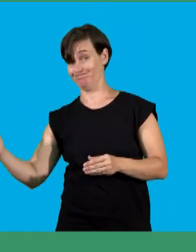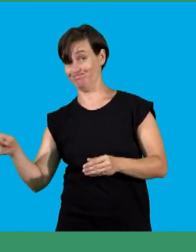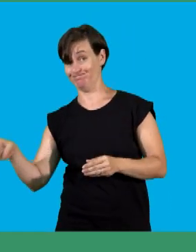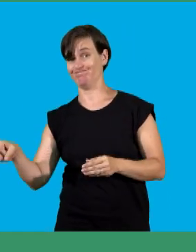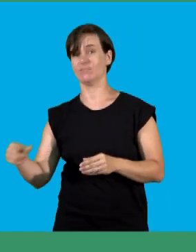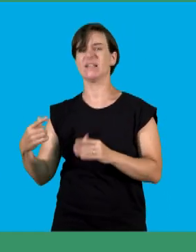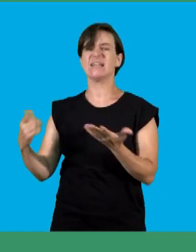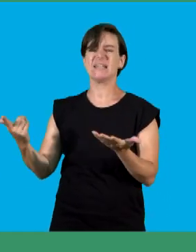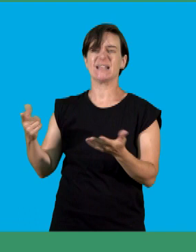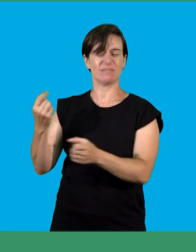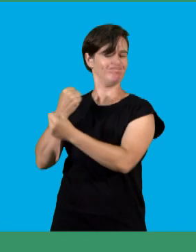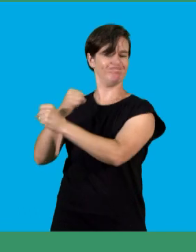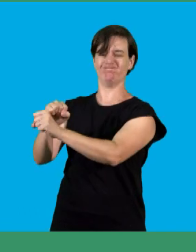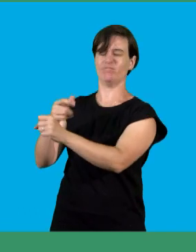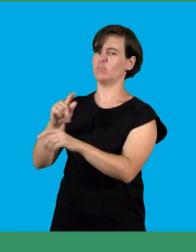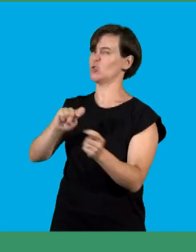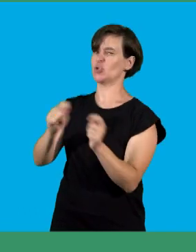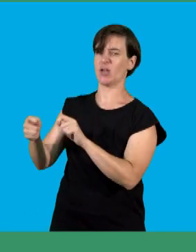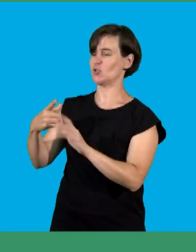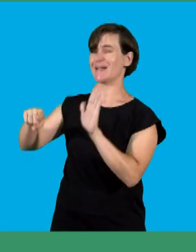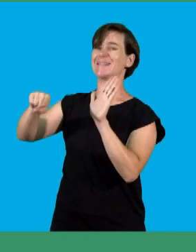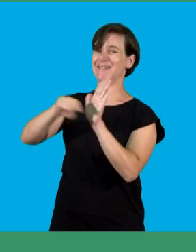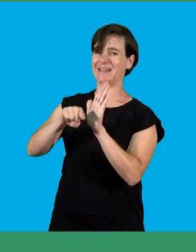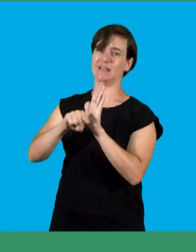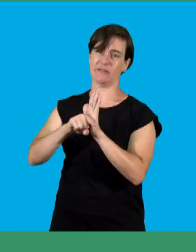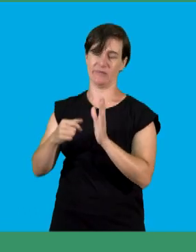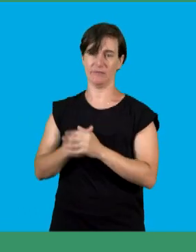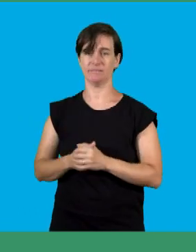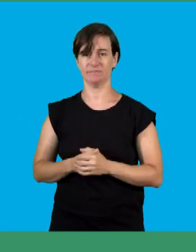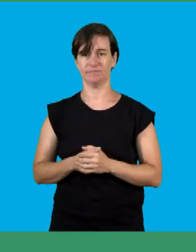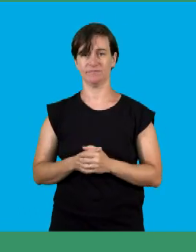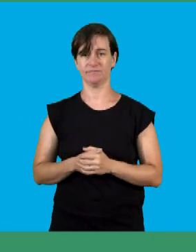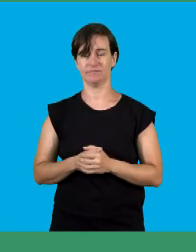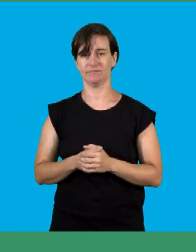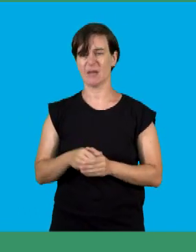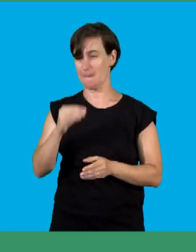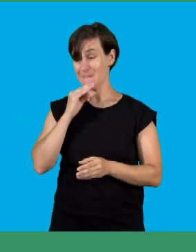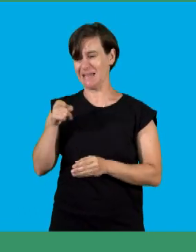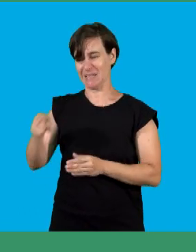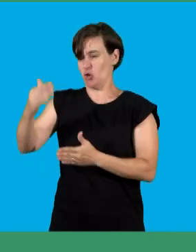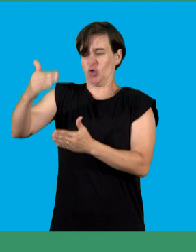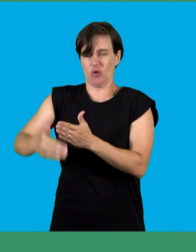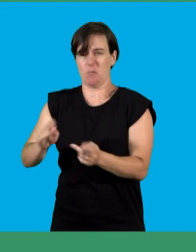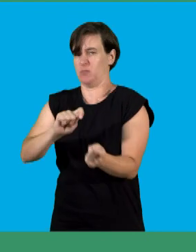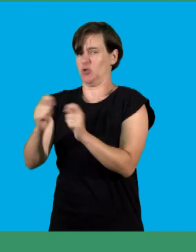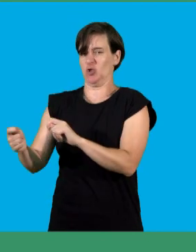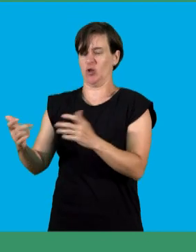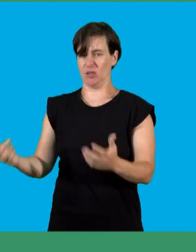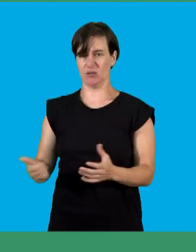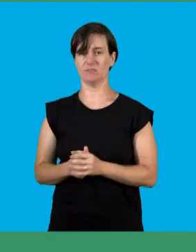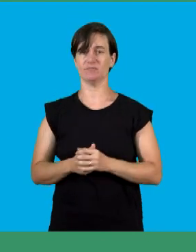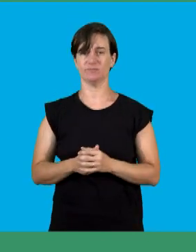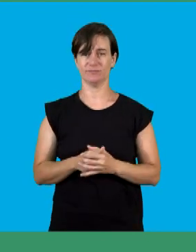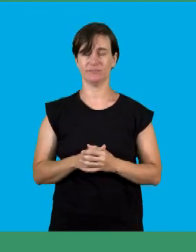the on the right hand side, you're going to write all the forces that are resisting change, the negatives of the change